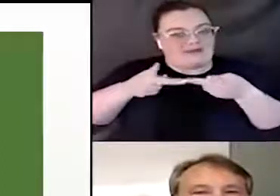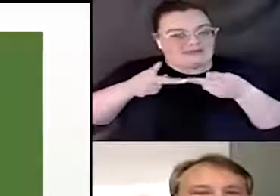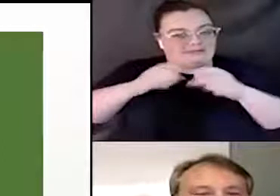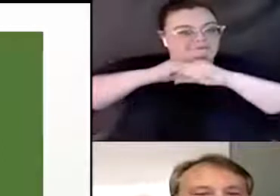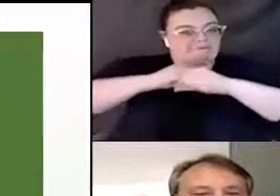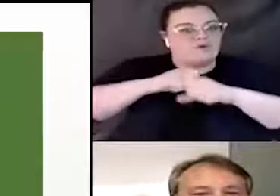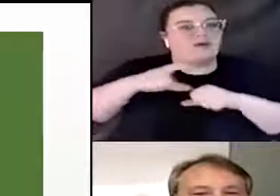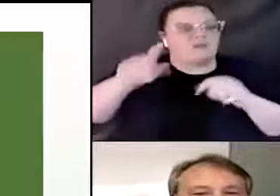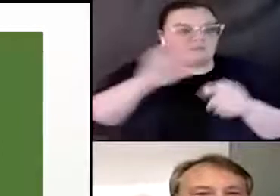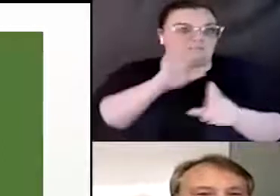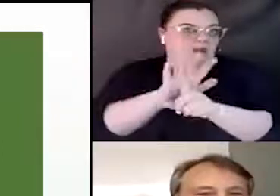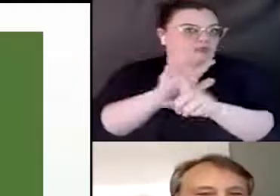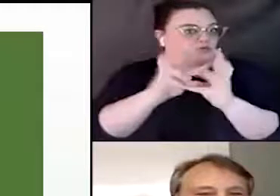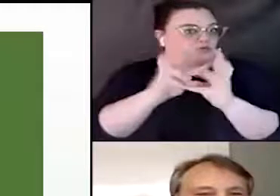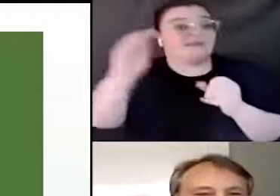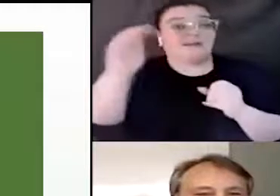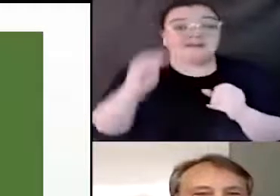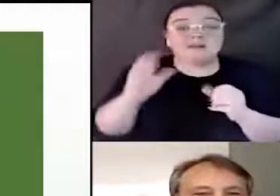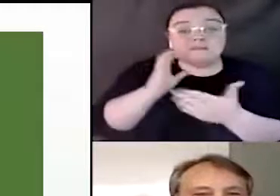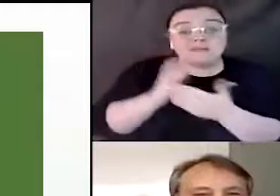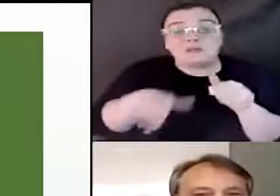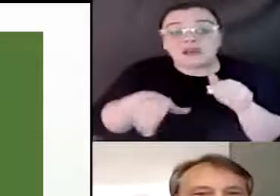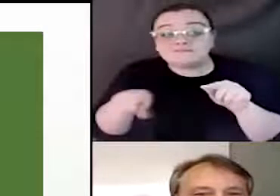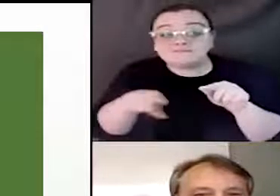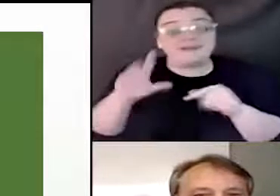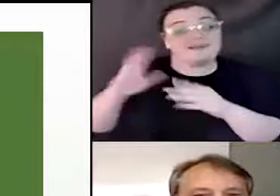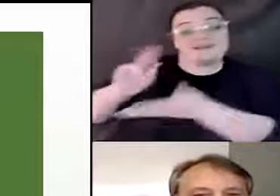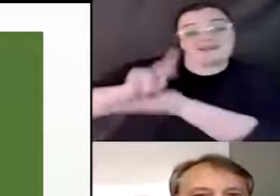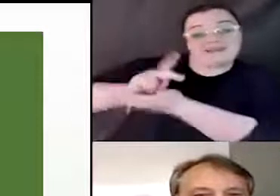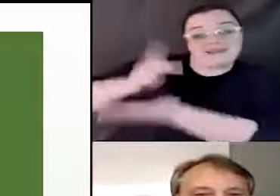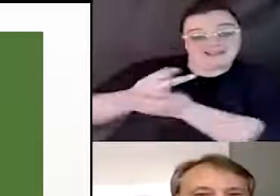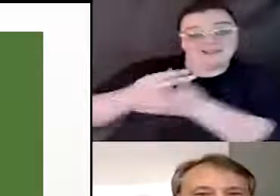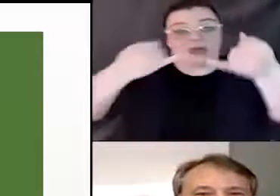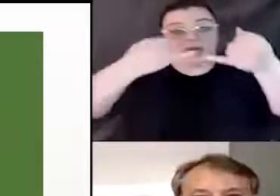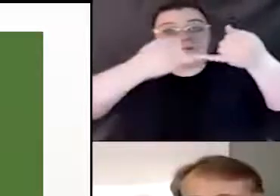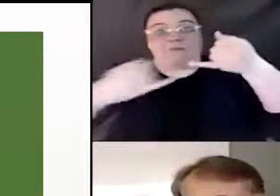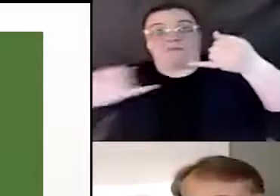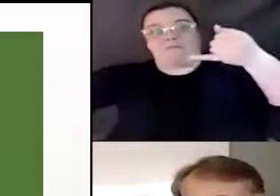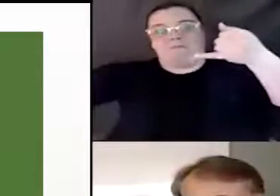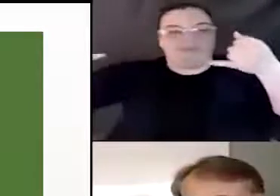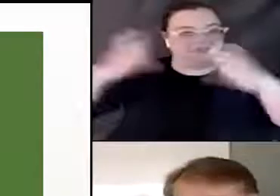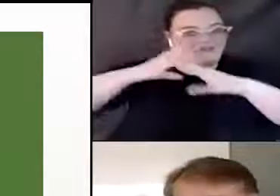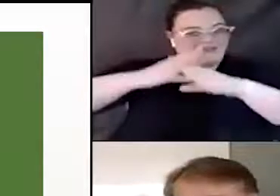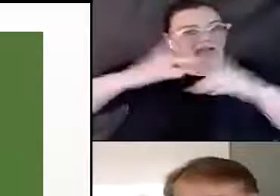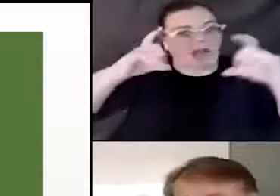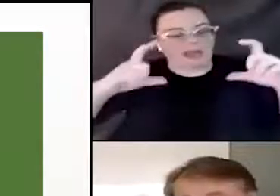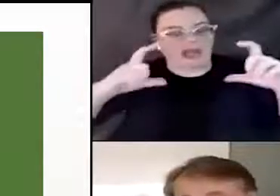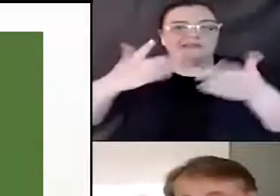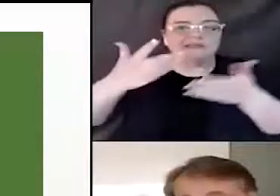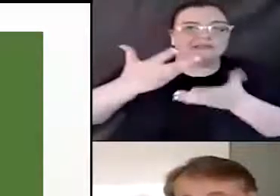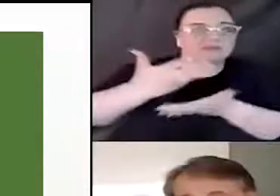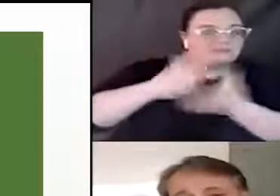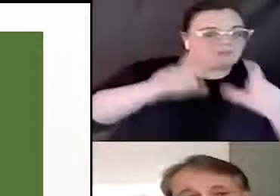below, one in the kitchen where they're putting on the bungee cords to keep all the kitchen utensils from flying around, and another where